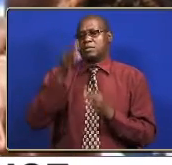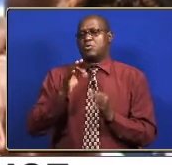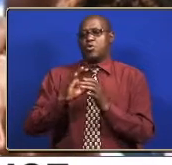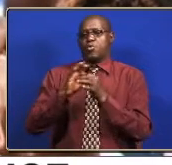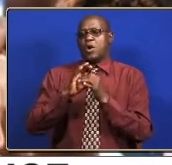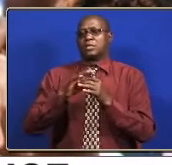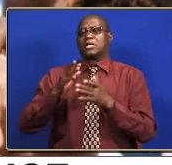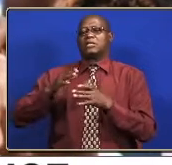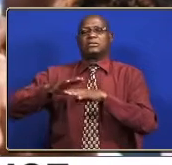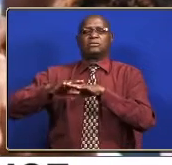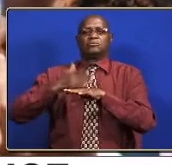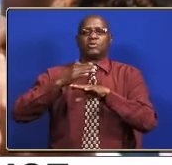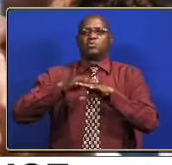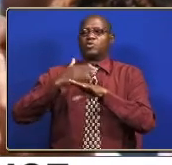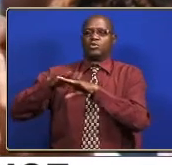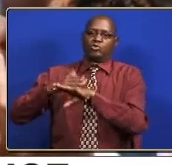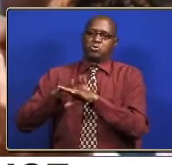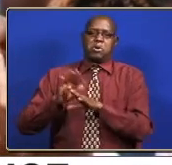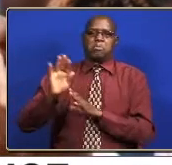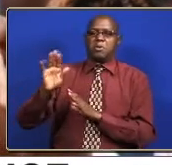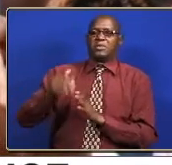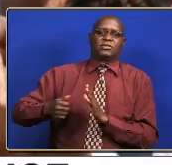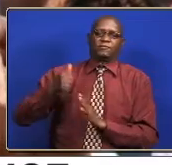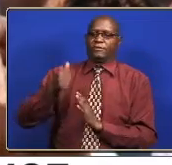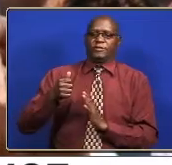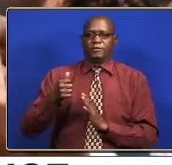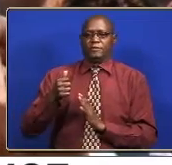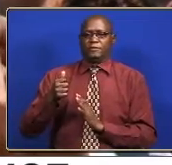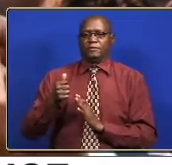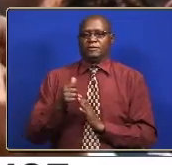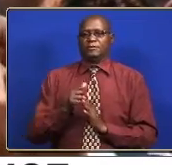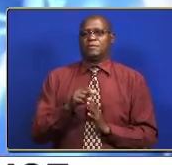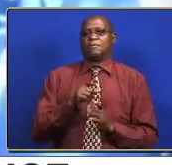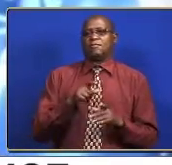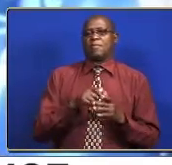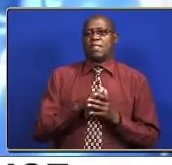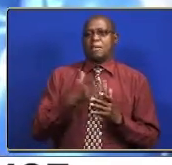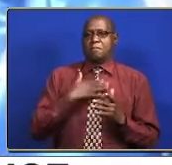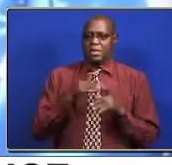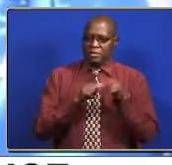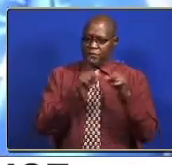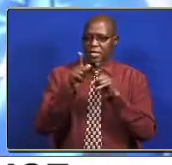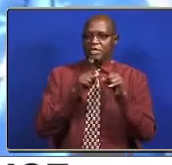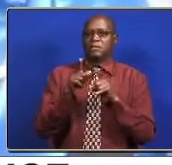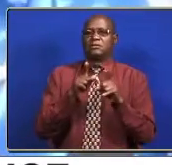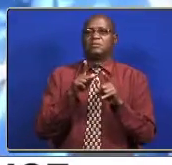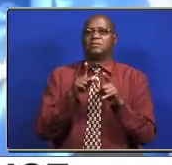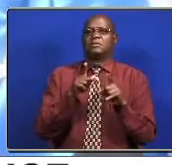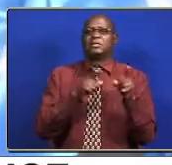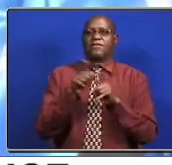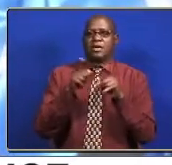leaders, stating that his journey to state house under the Safina Party is unstoppable. Safari yangu na ya safari ya